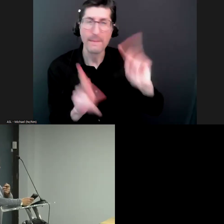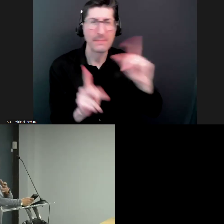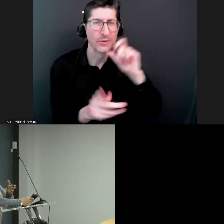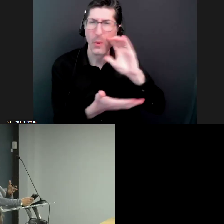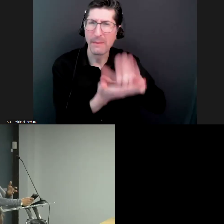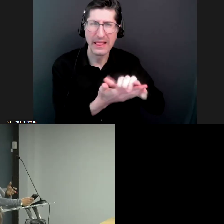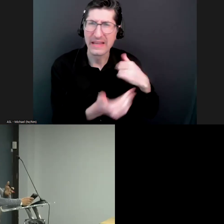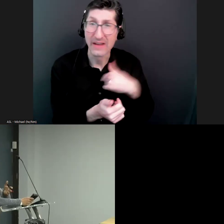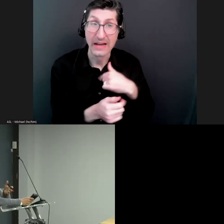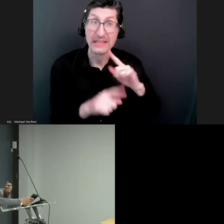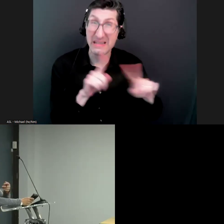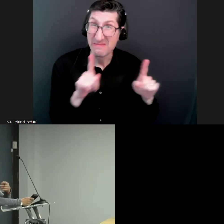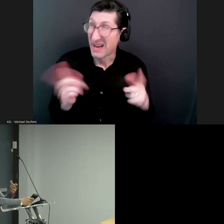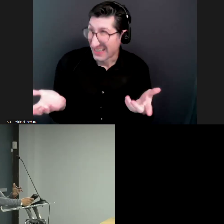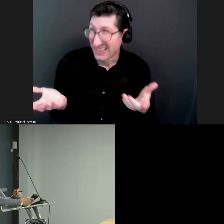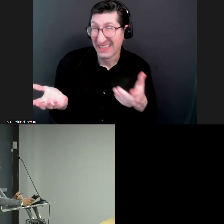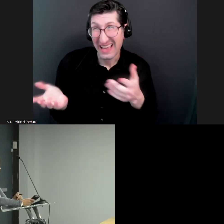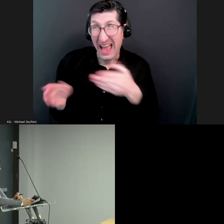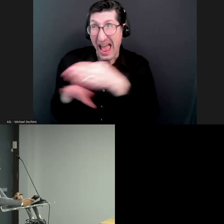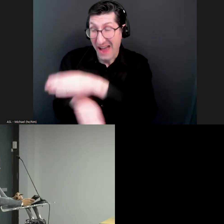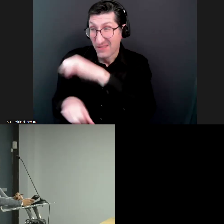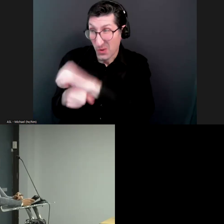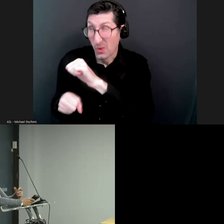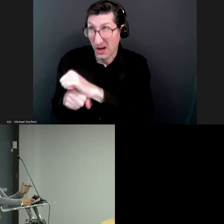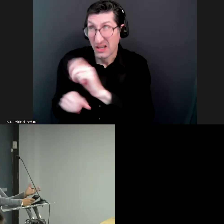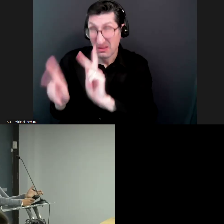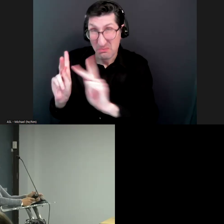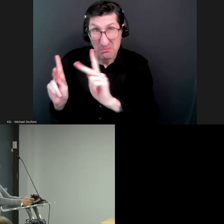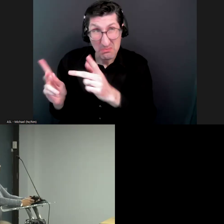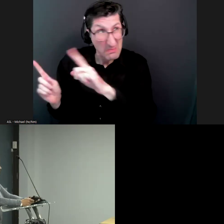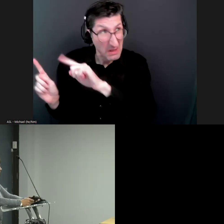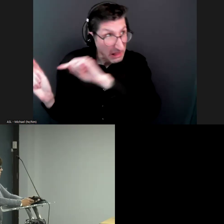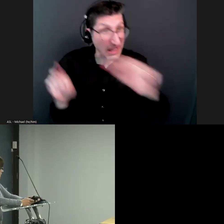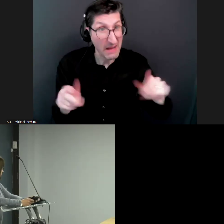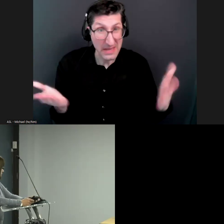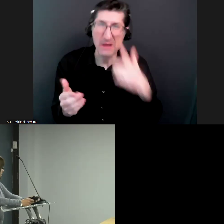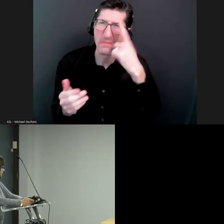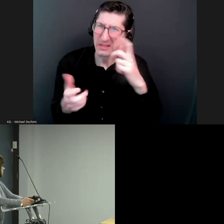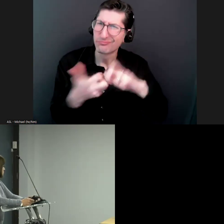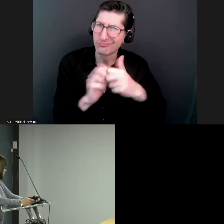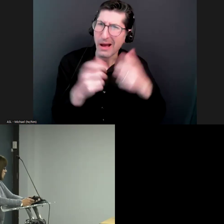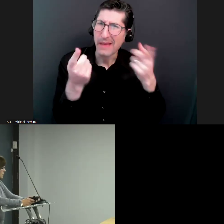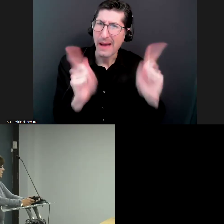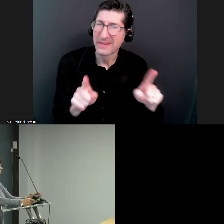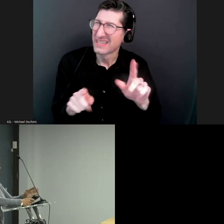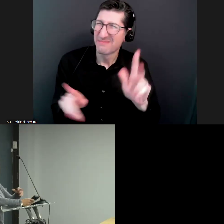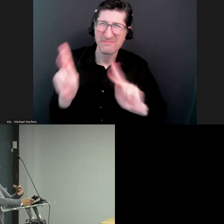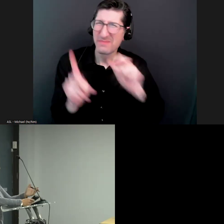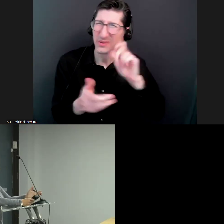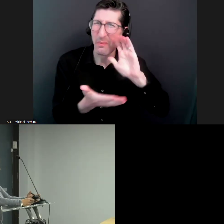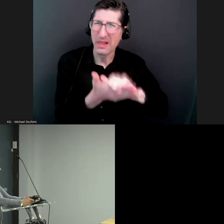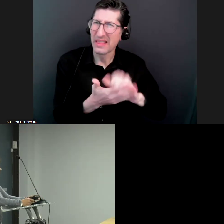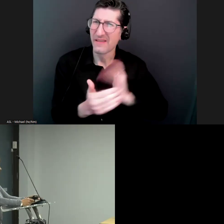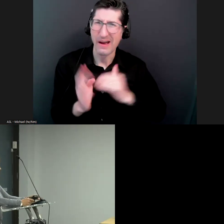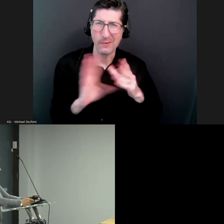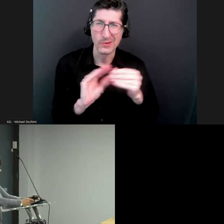here, you don't come after work because nothing's going on. You know, it's like we don't have any credibility in our own neighborhoods when we try to